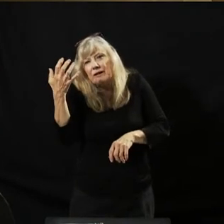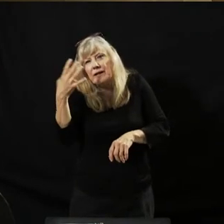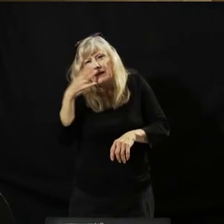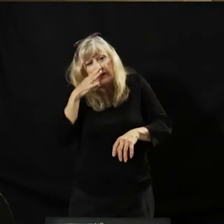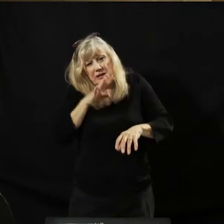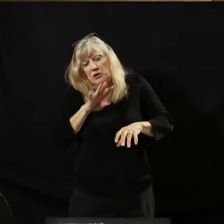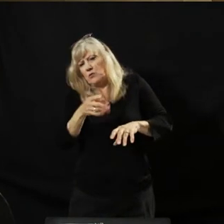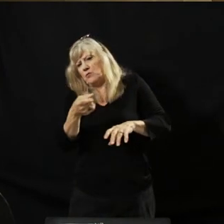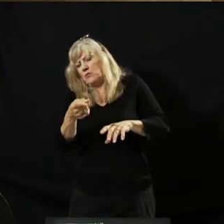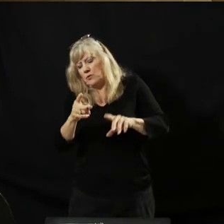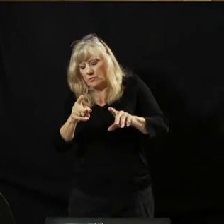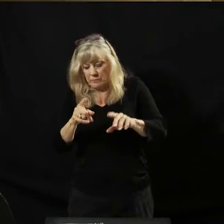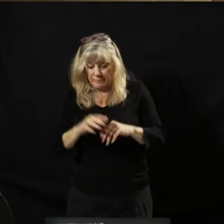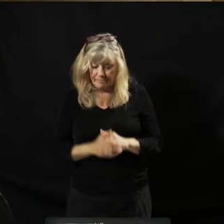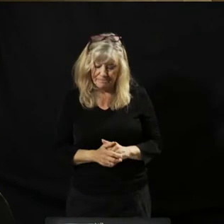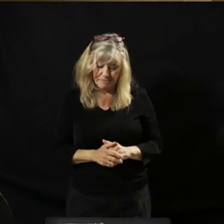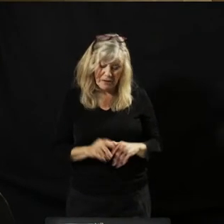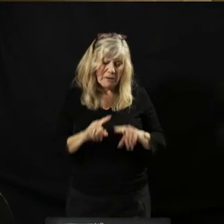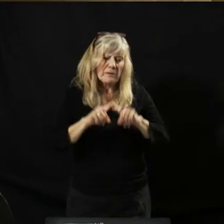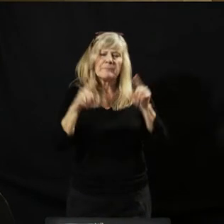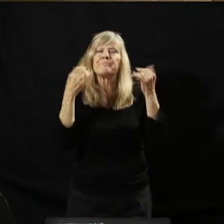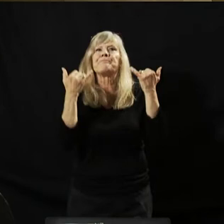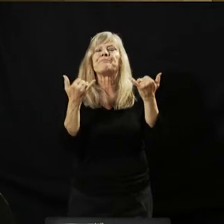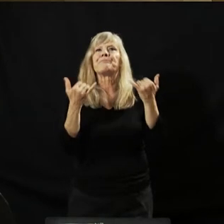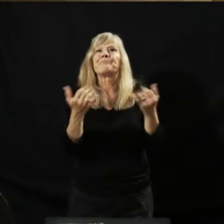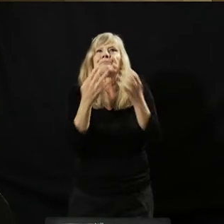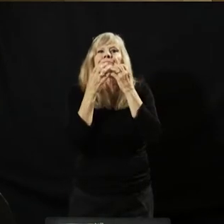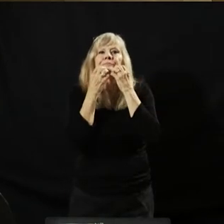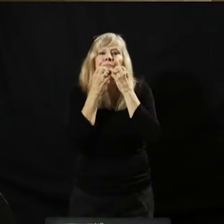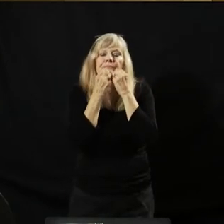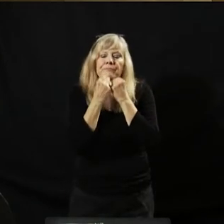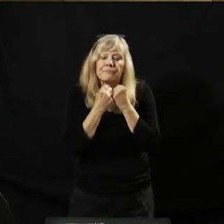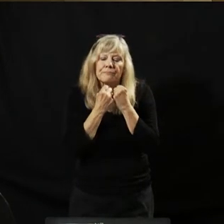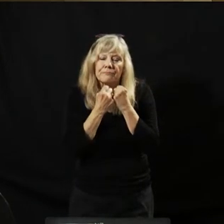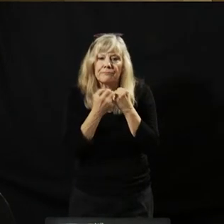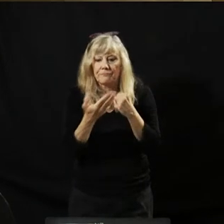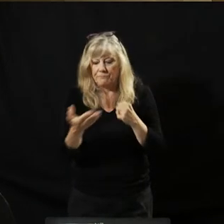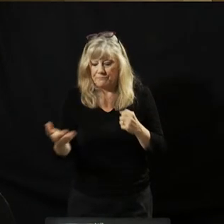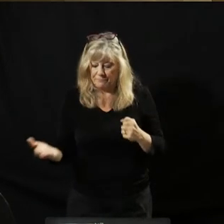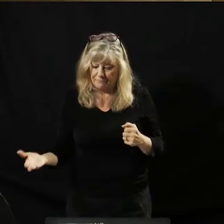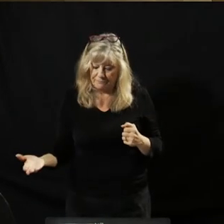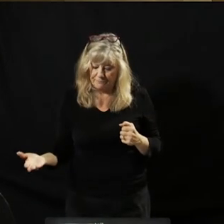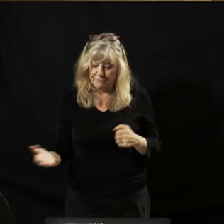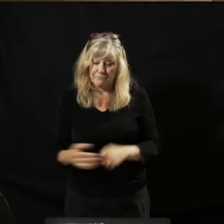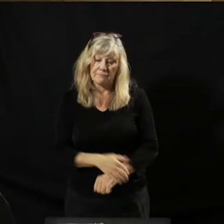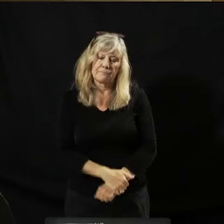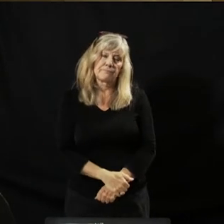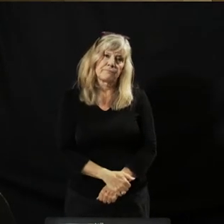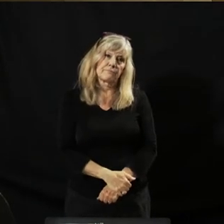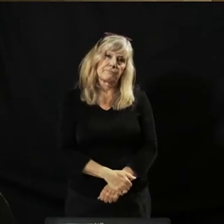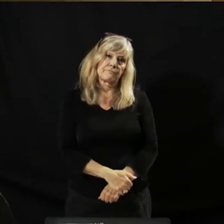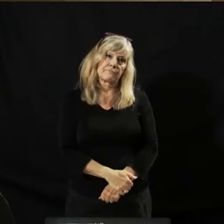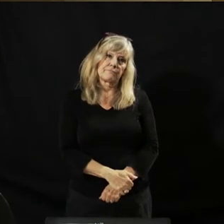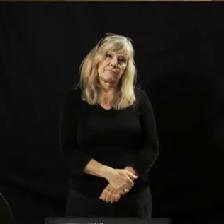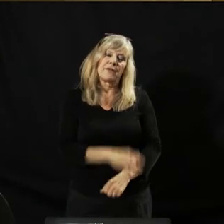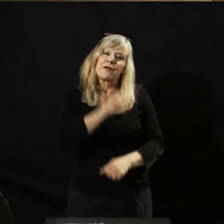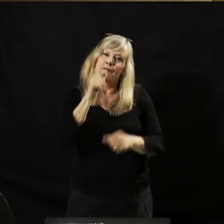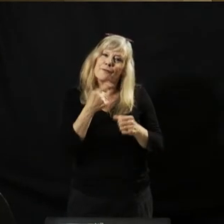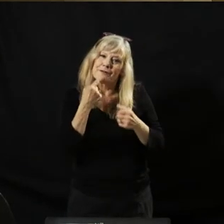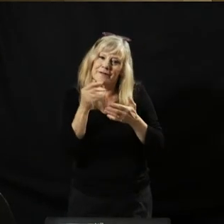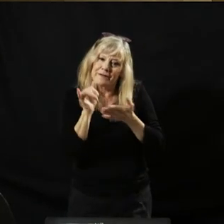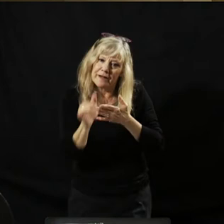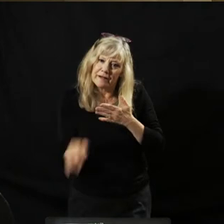you, but with enduring love, I take pity on you, says the